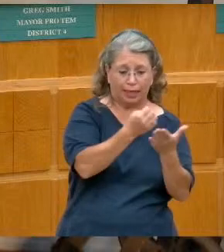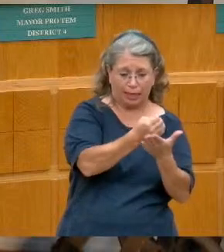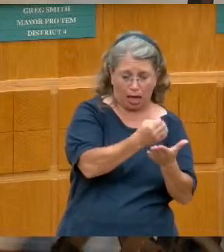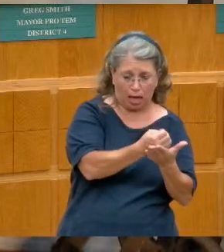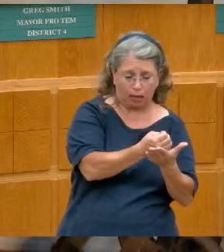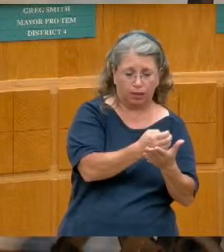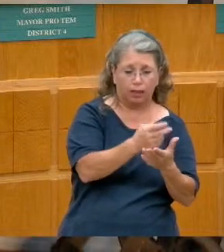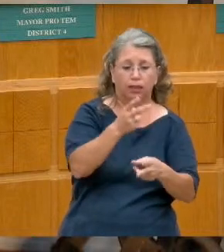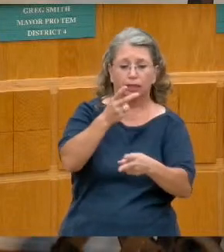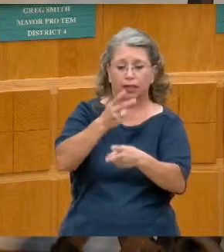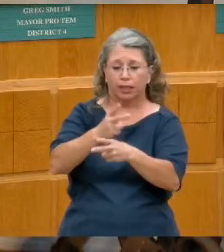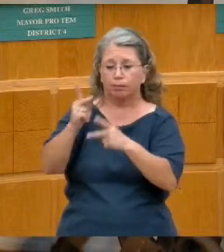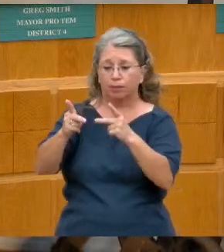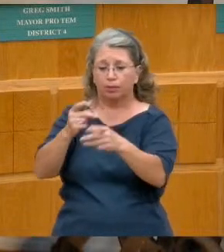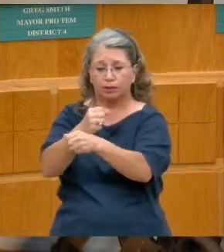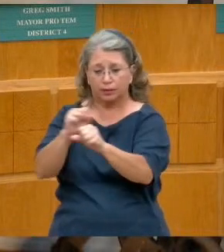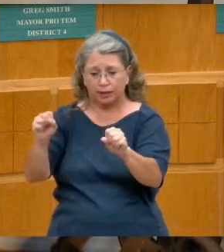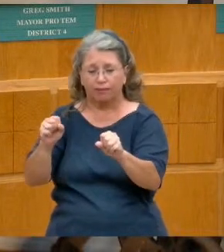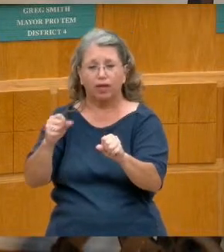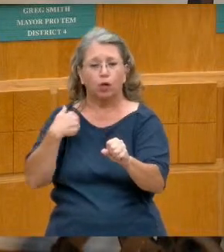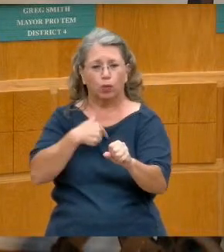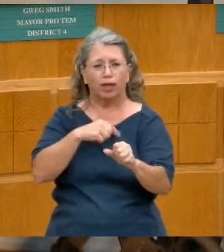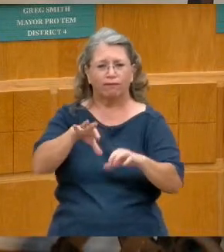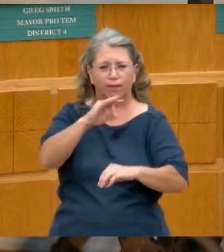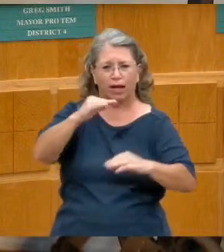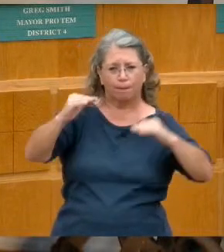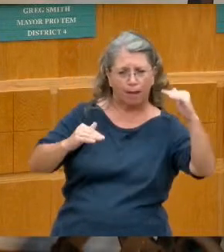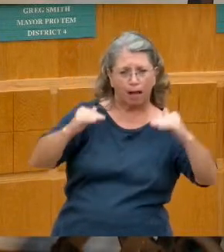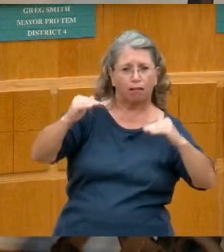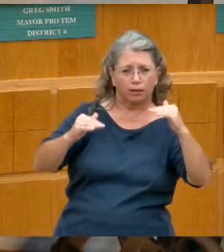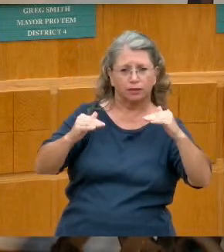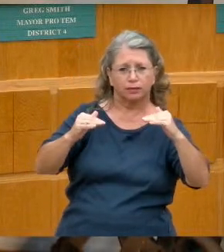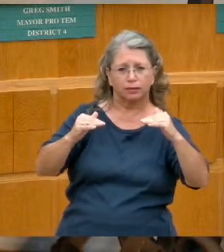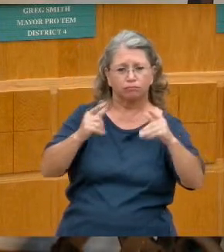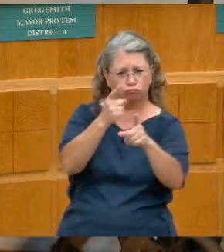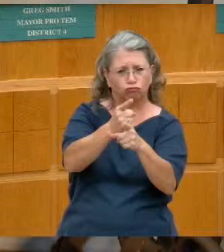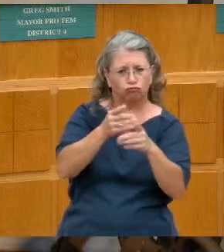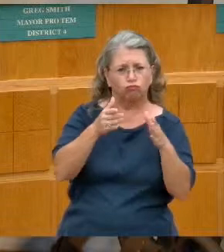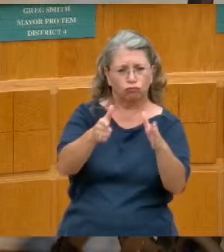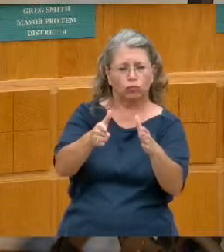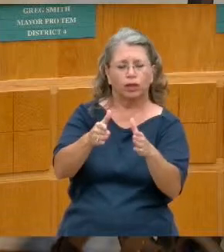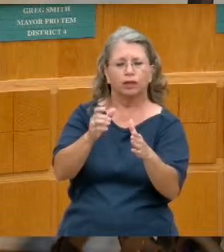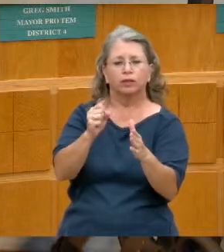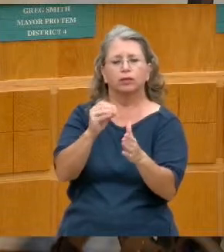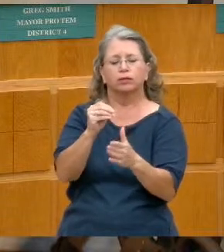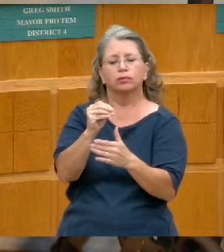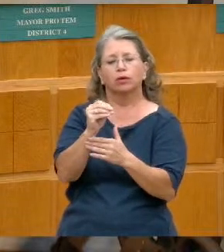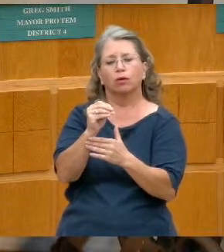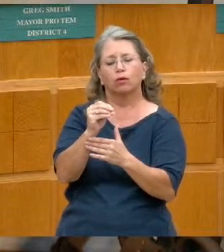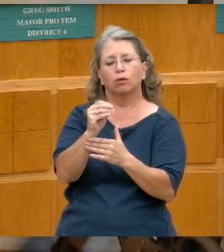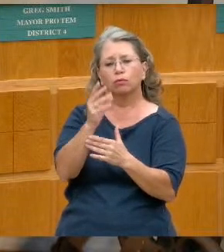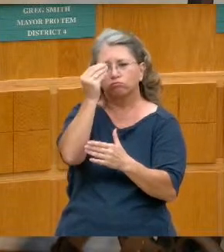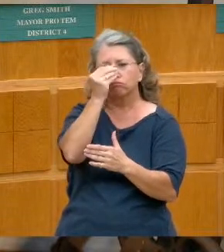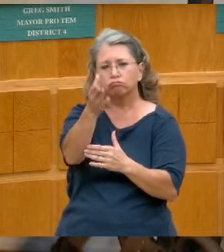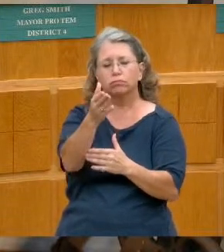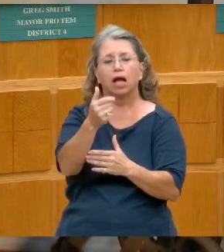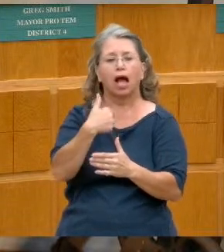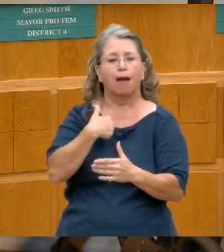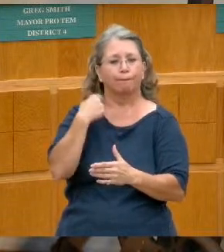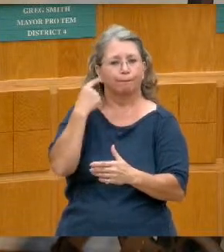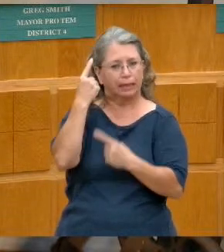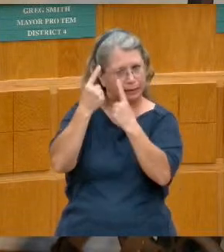here in Nueces County, and I know we can do it right. So I want to tell you that I will be considering a mask